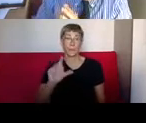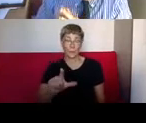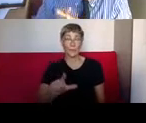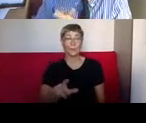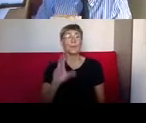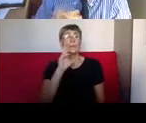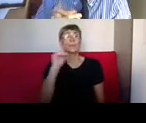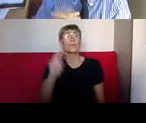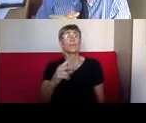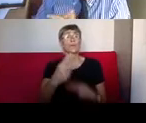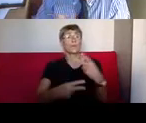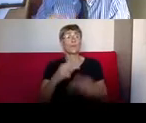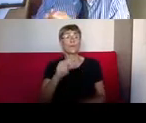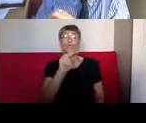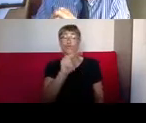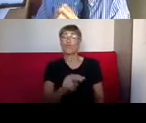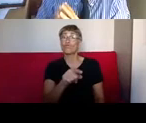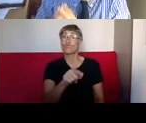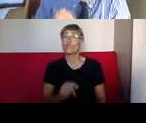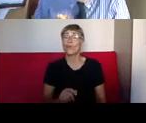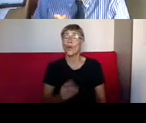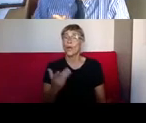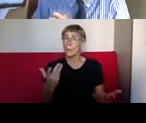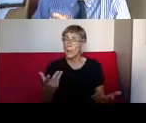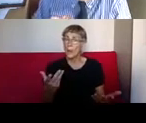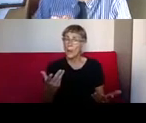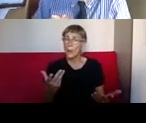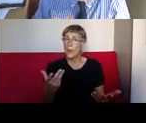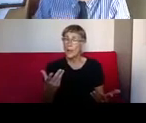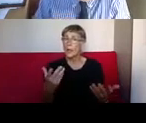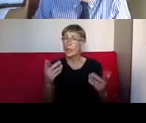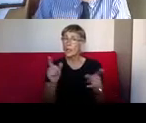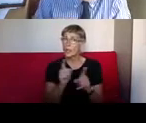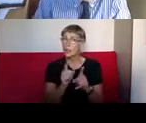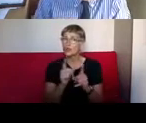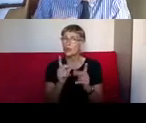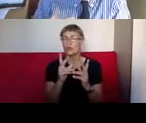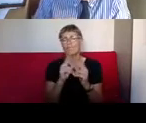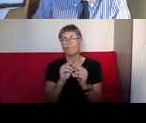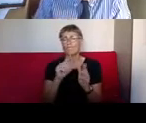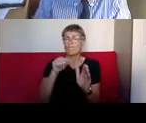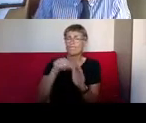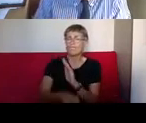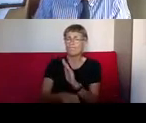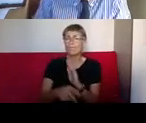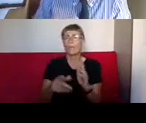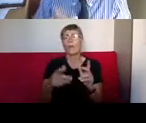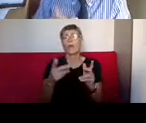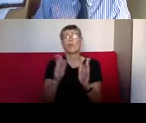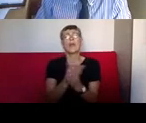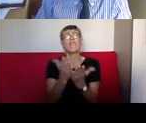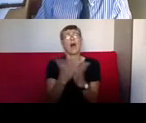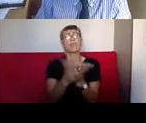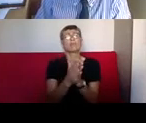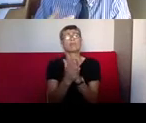on the deliverables, I will tell you something about the questionnaires, because we found it quite interesting. But of